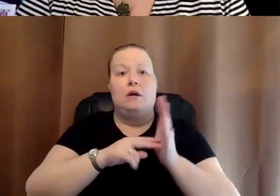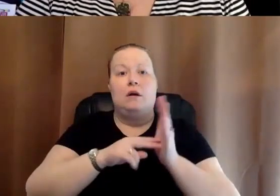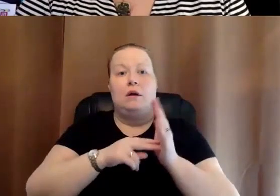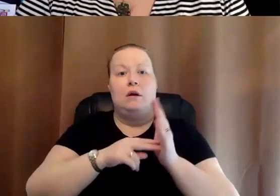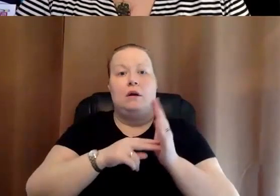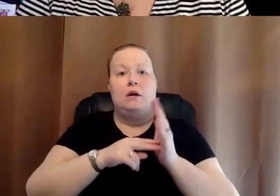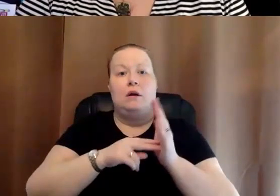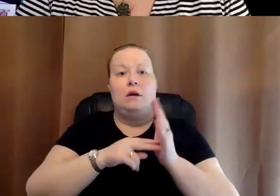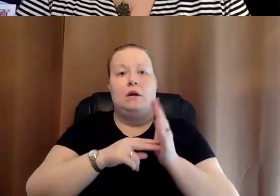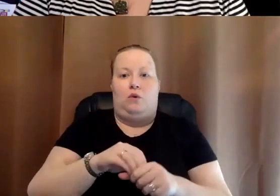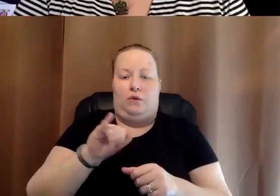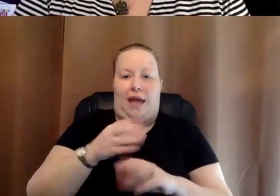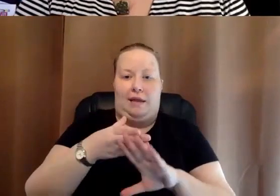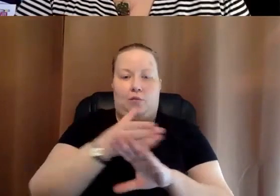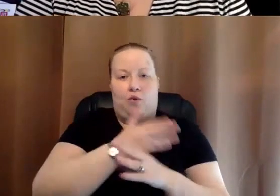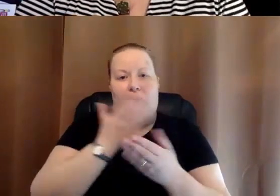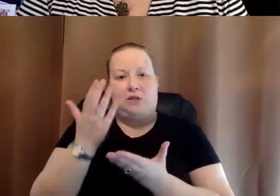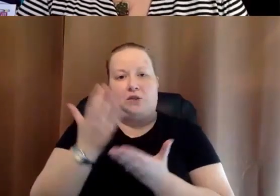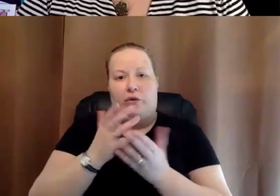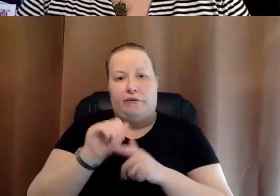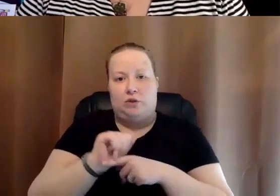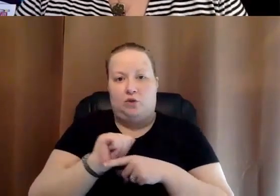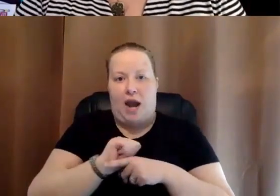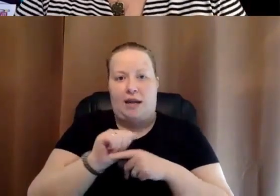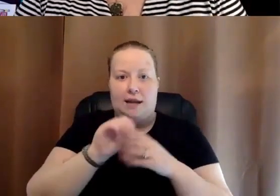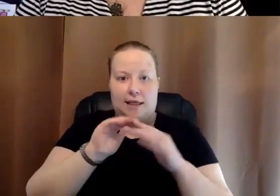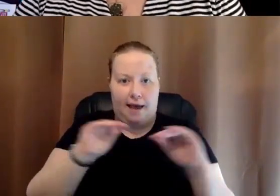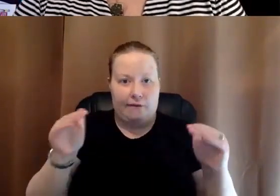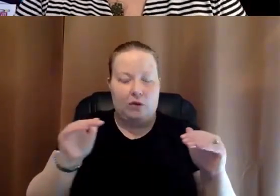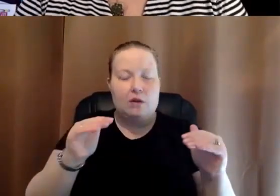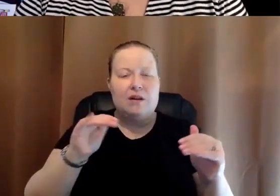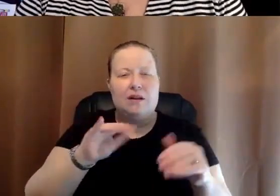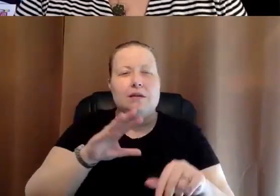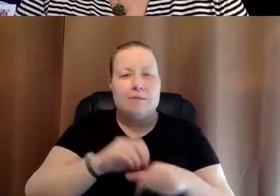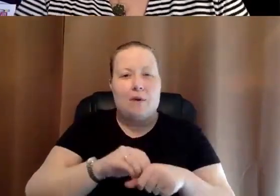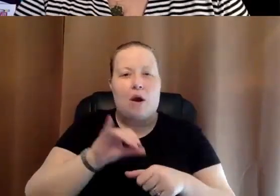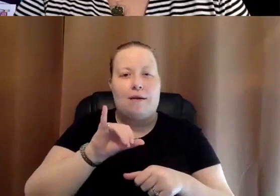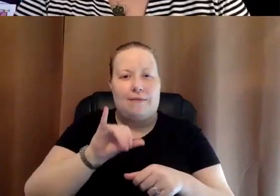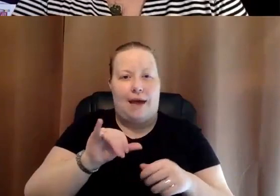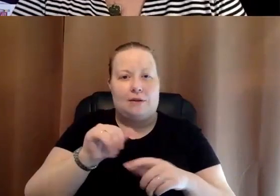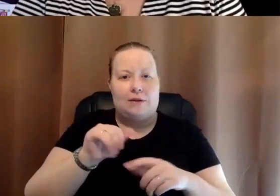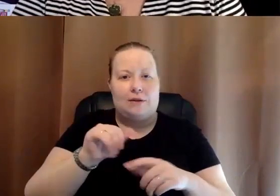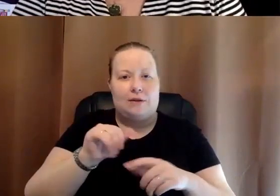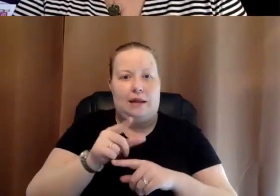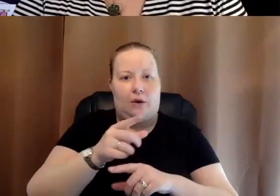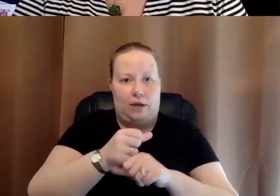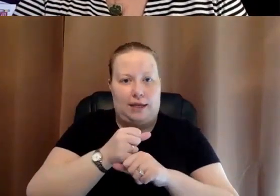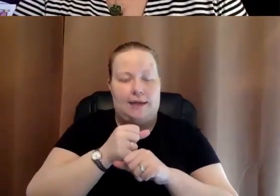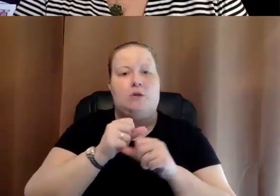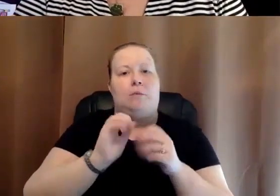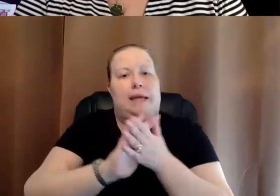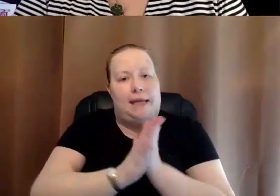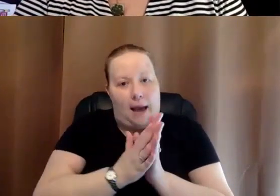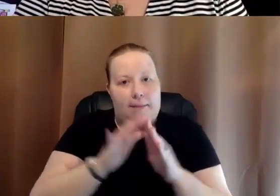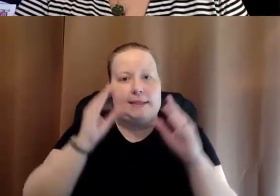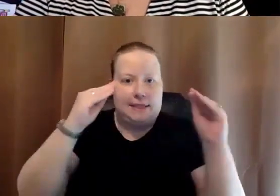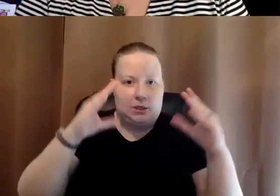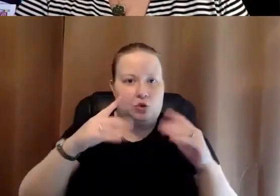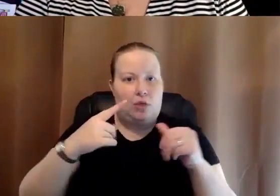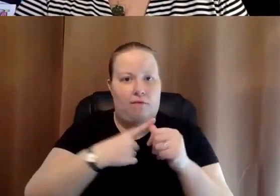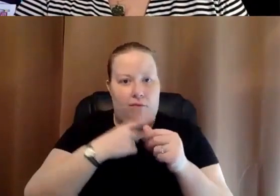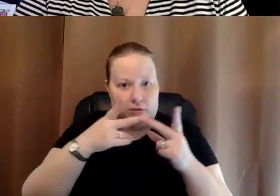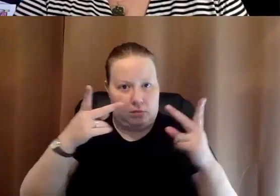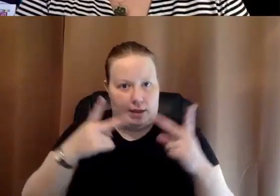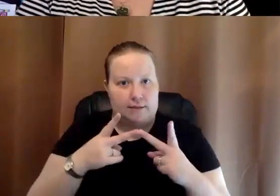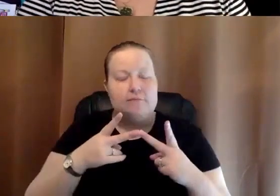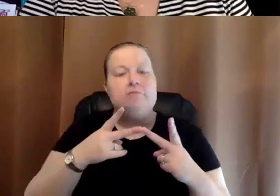the pre-service training level. So it's part of all of that training they're getting just to become a teacher in the first place, and thinking